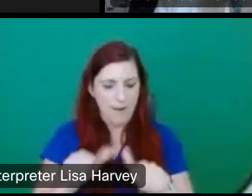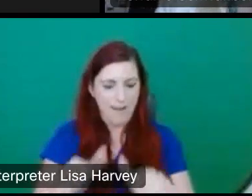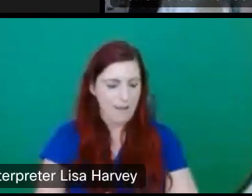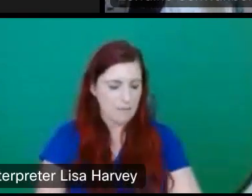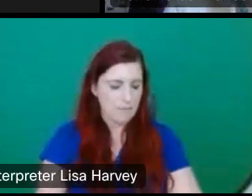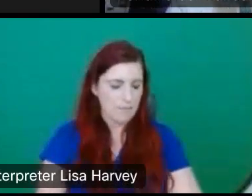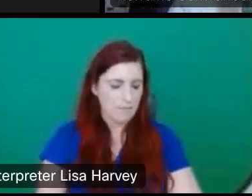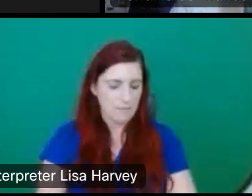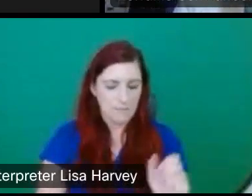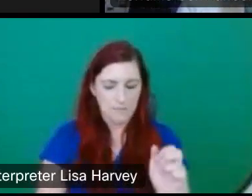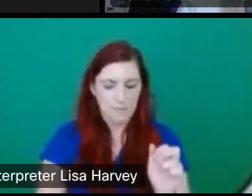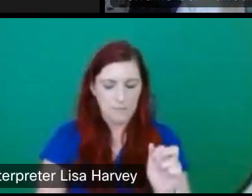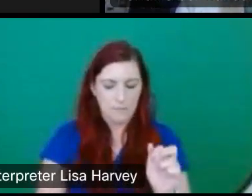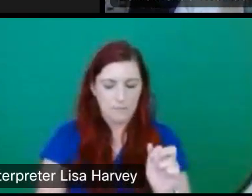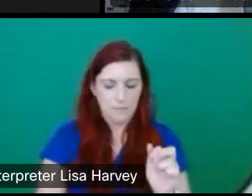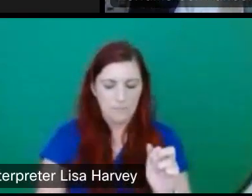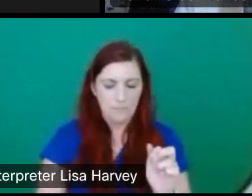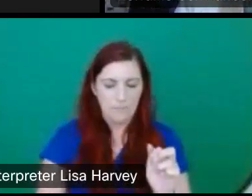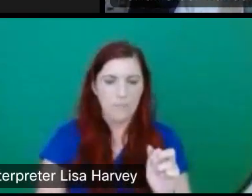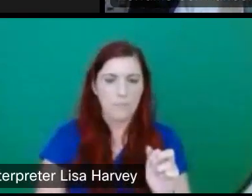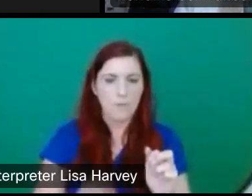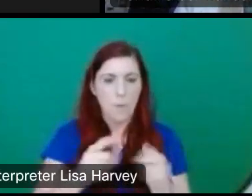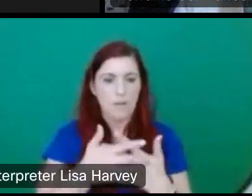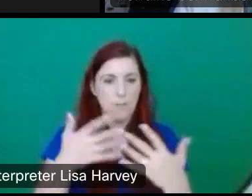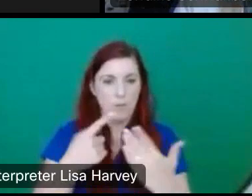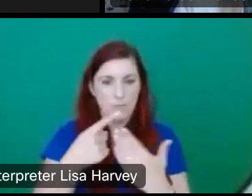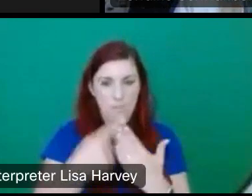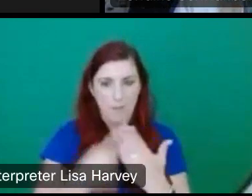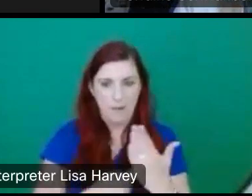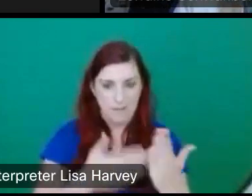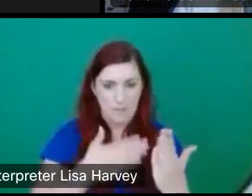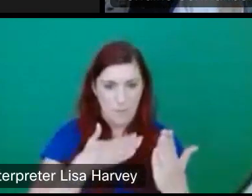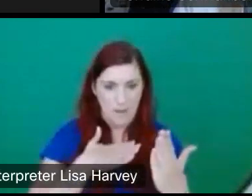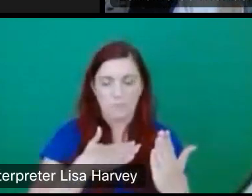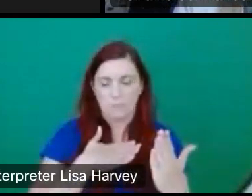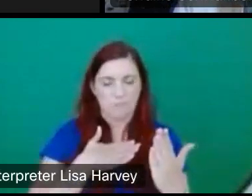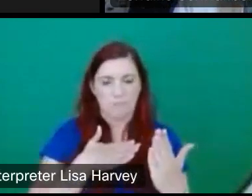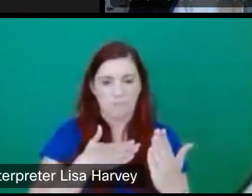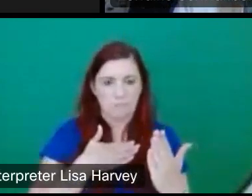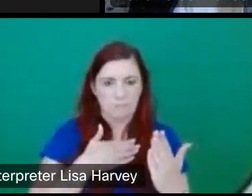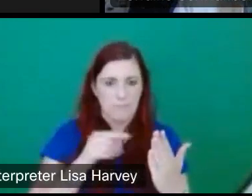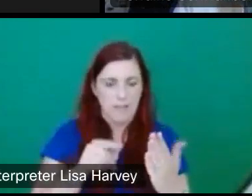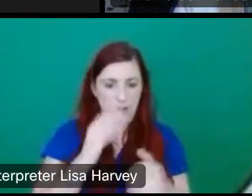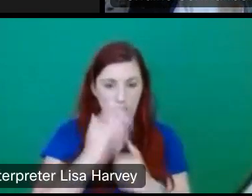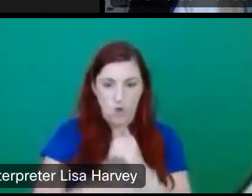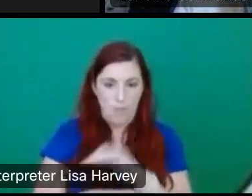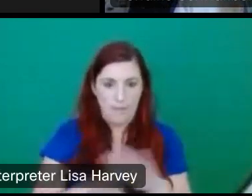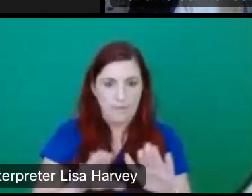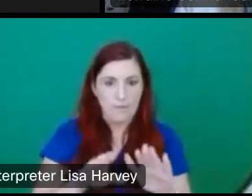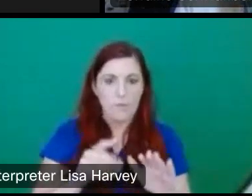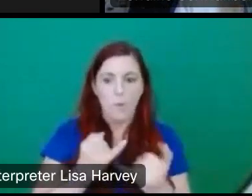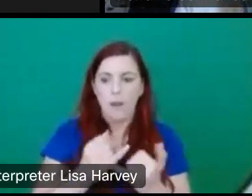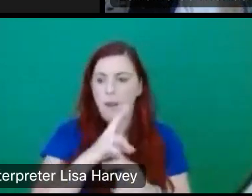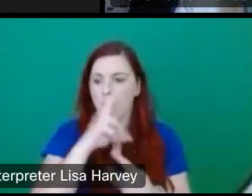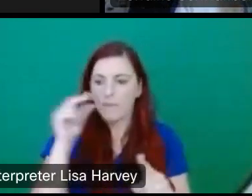It never takes place straight away, as much as politicians would like it to do. As soon as it comes through the door, it's done. For example,